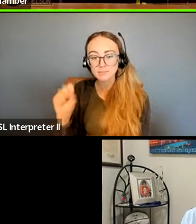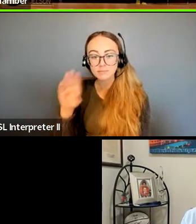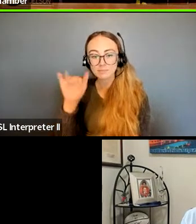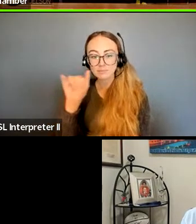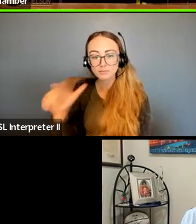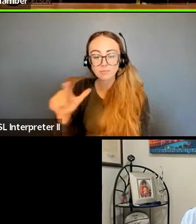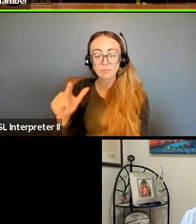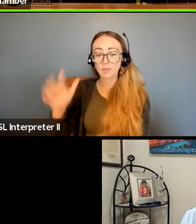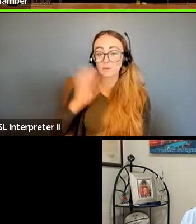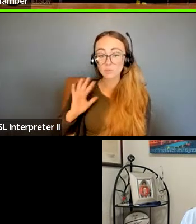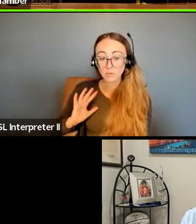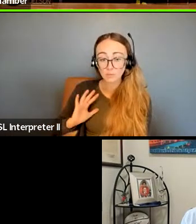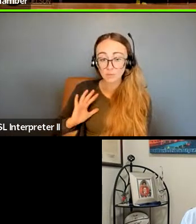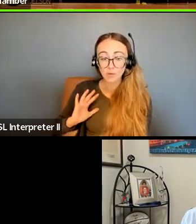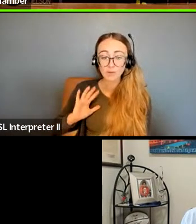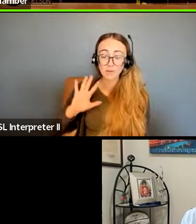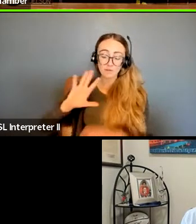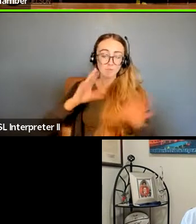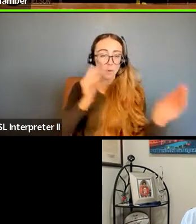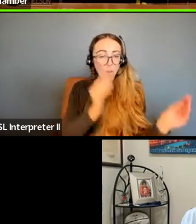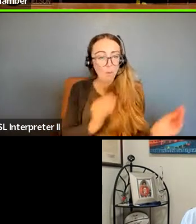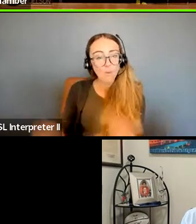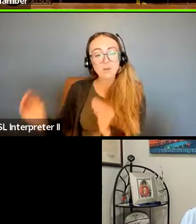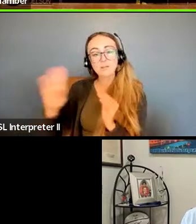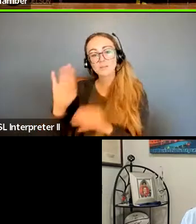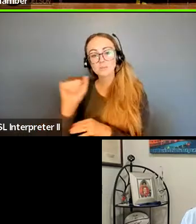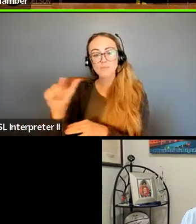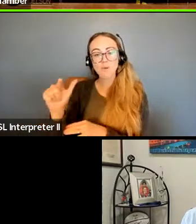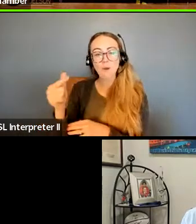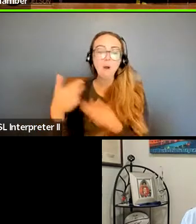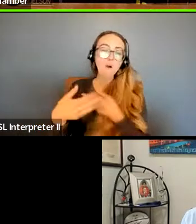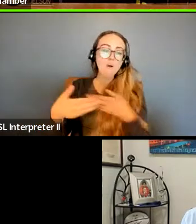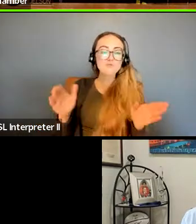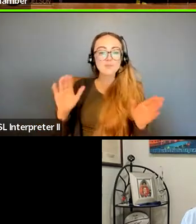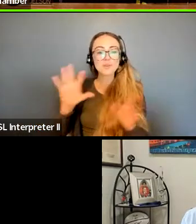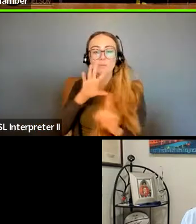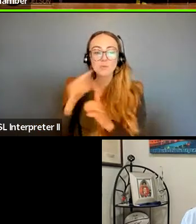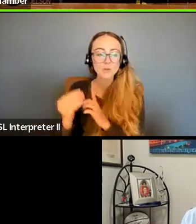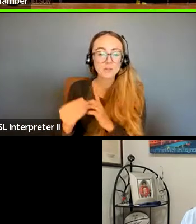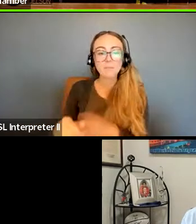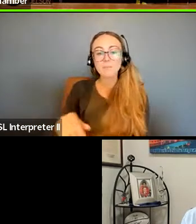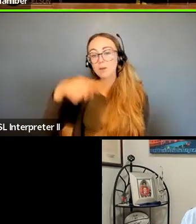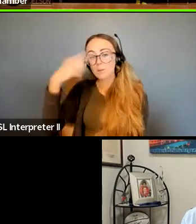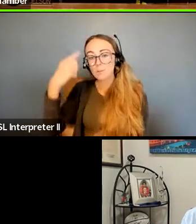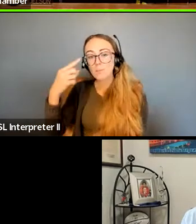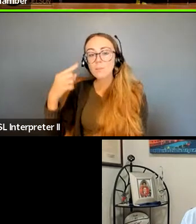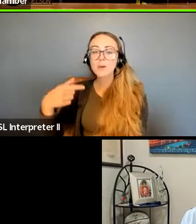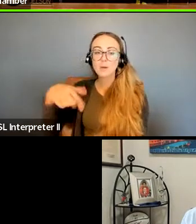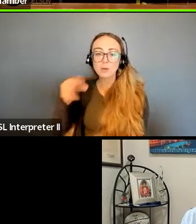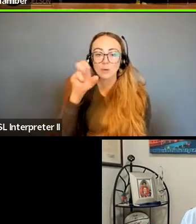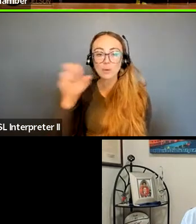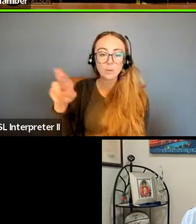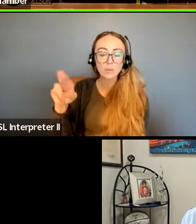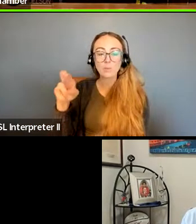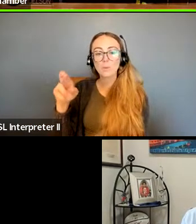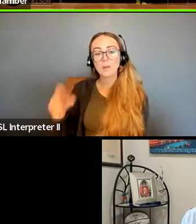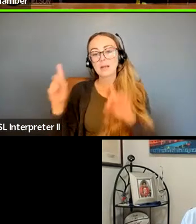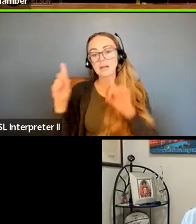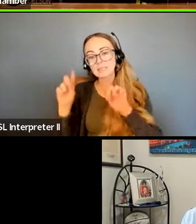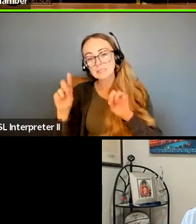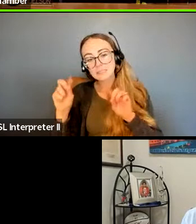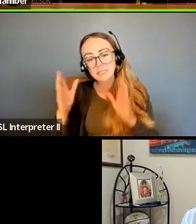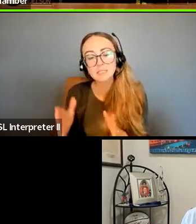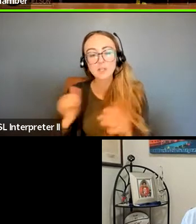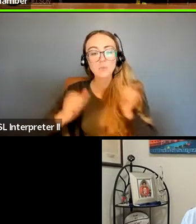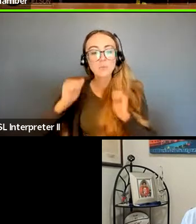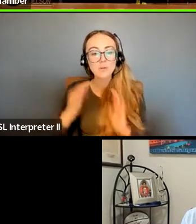earliest forms of what became an organized ballroom culture dominated by Black queer attendees and performers. There's no doubt that